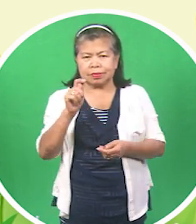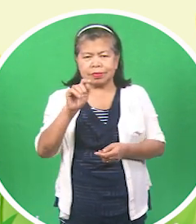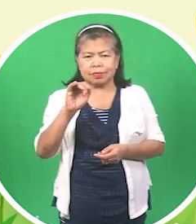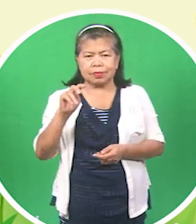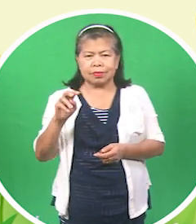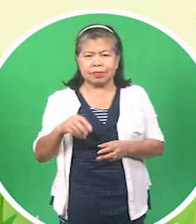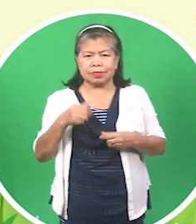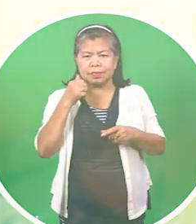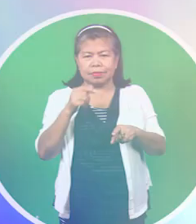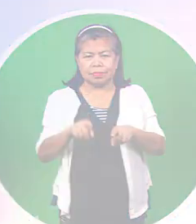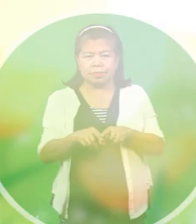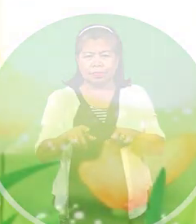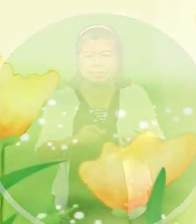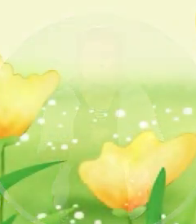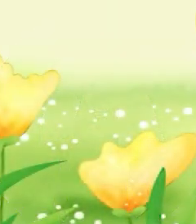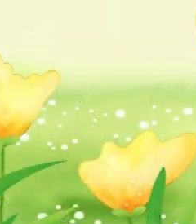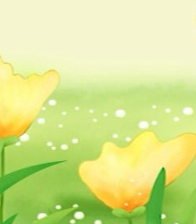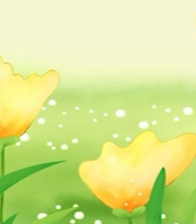Paul.